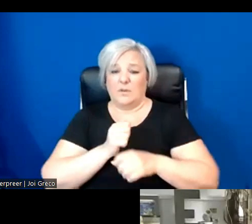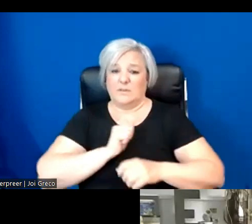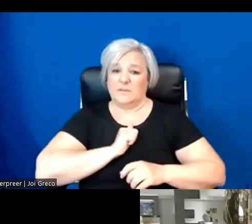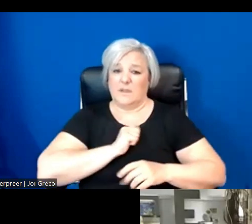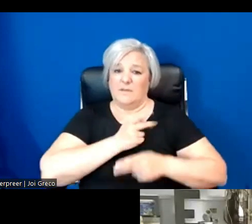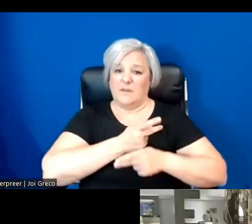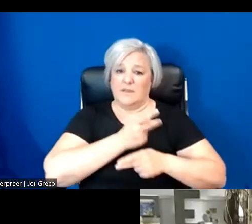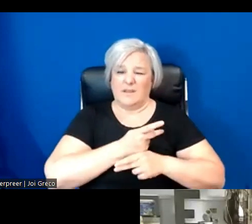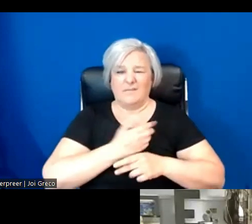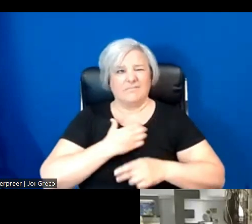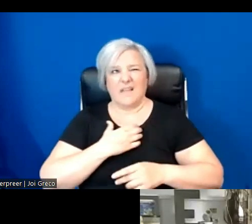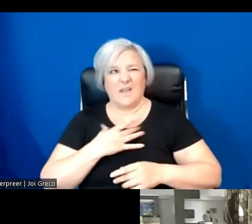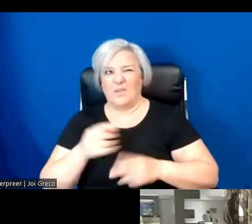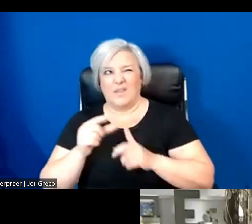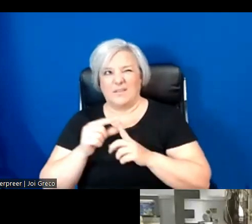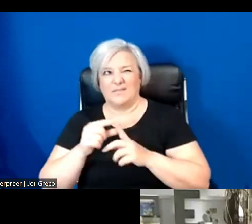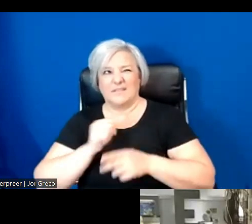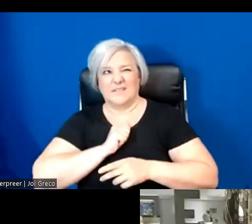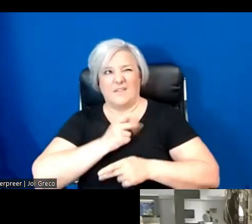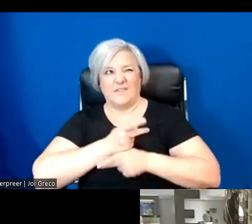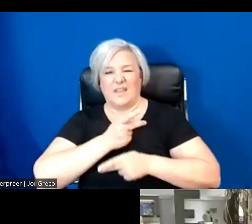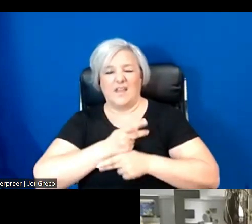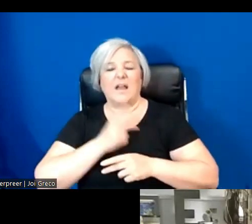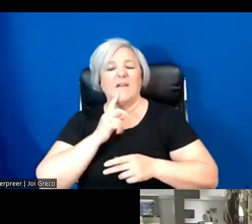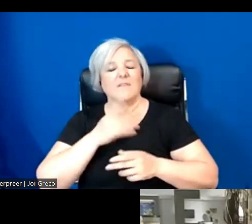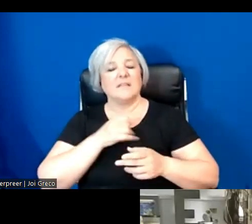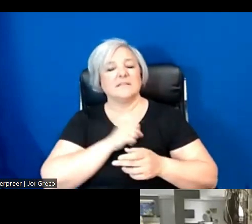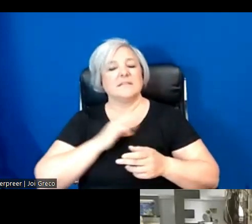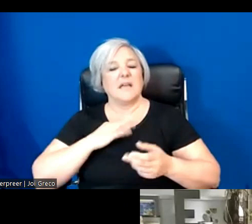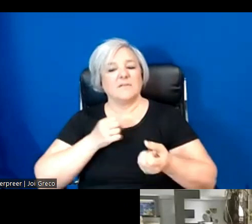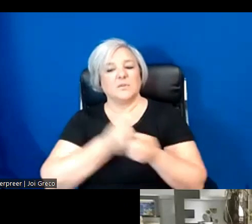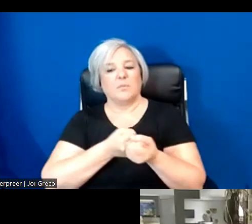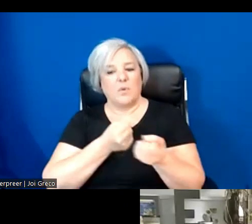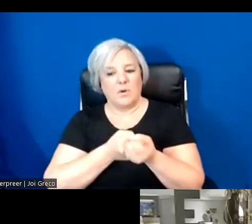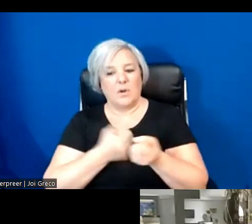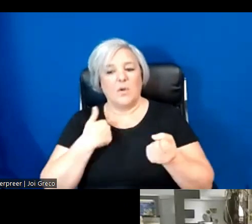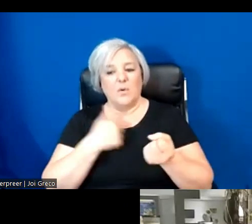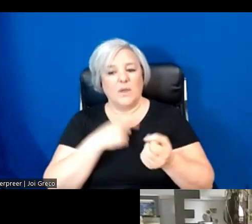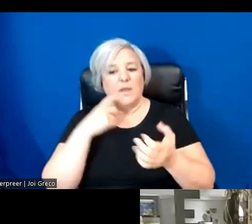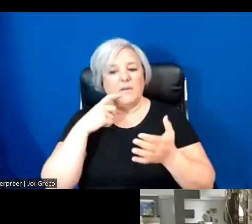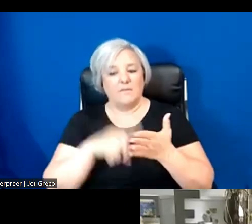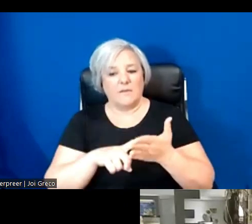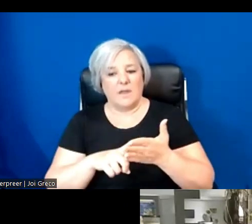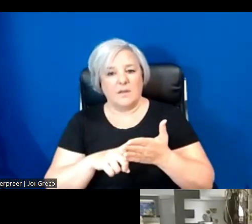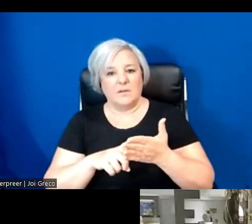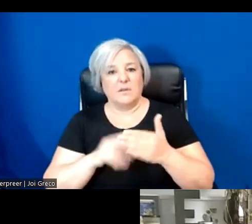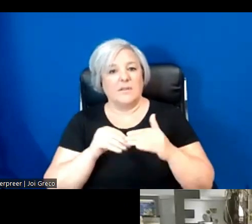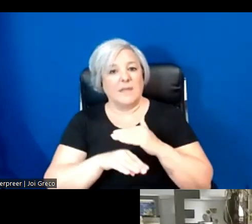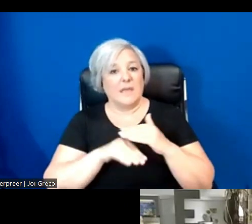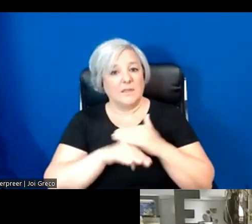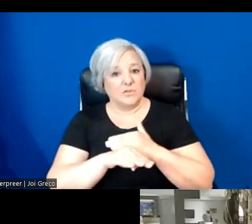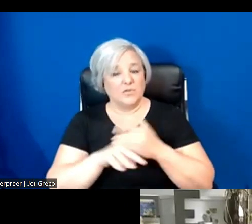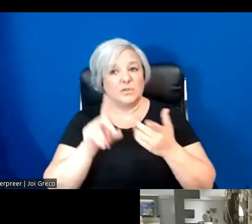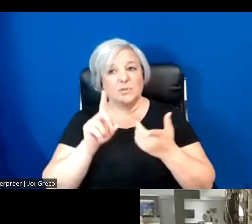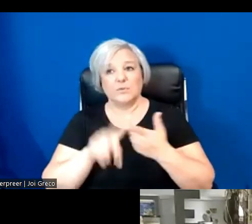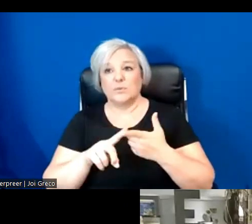we hadn't called it that. I would call it staff support. We have found that the entryway into what we